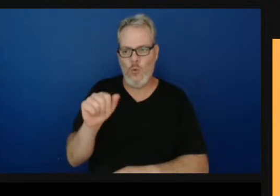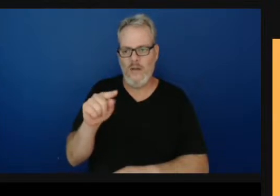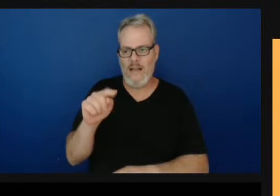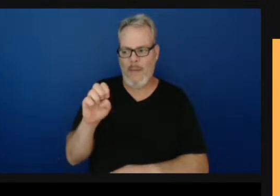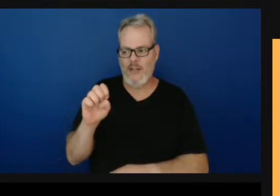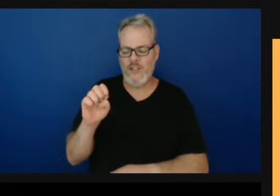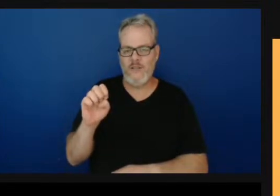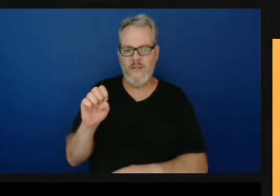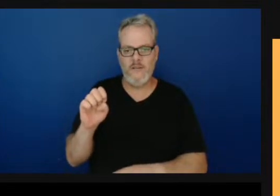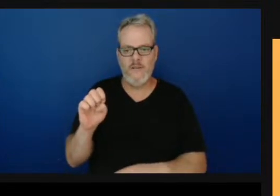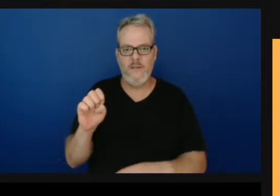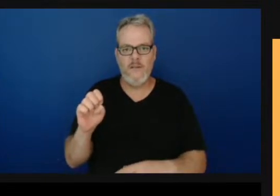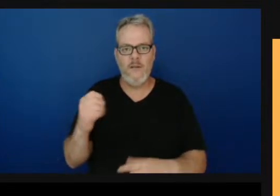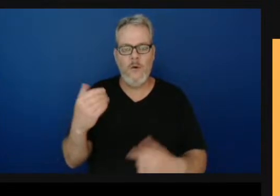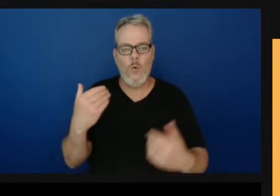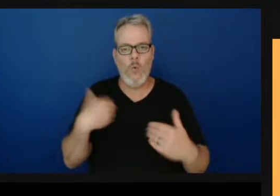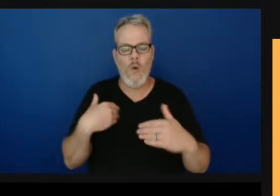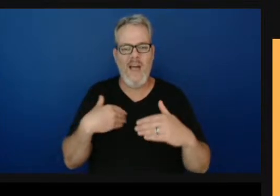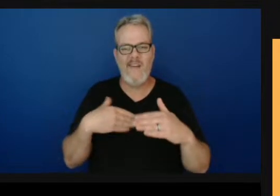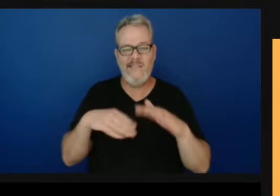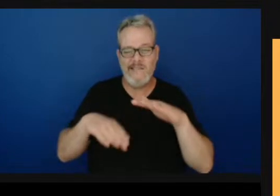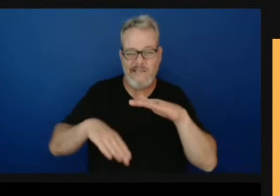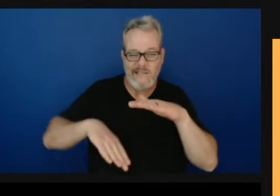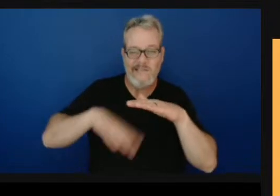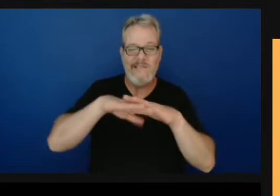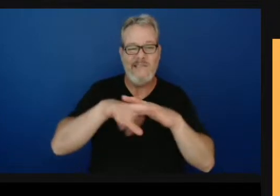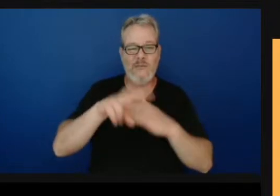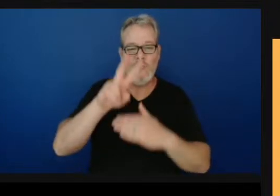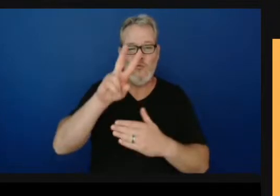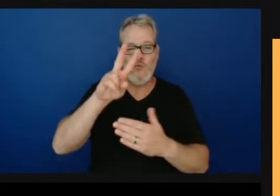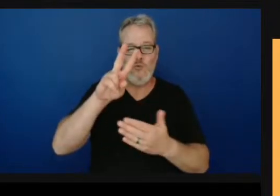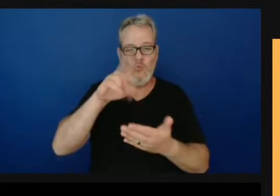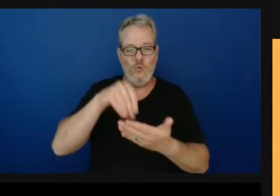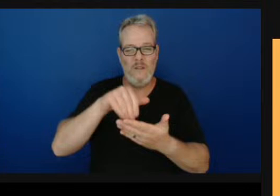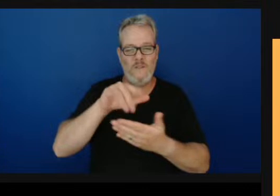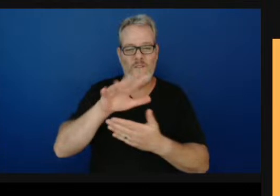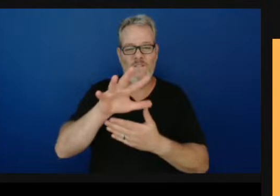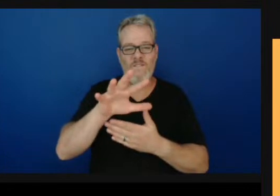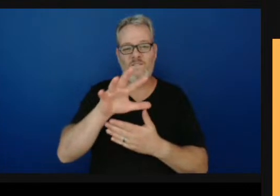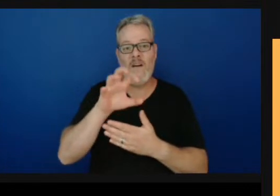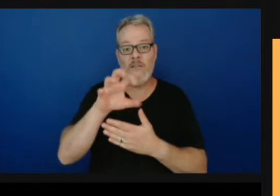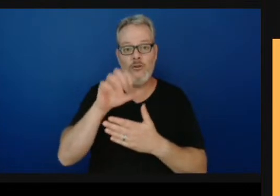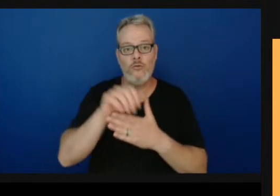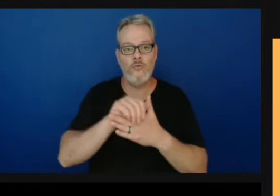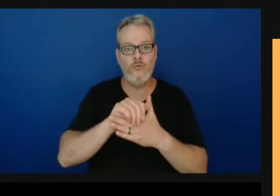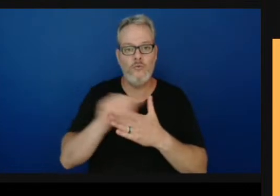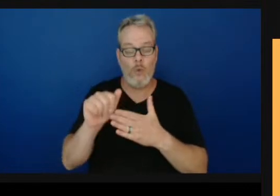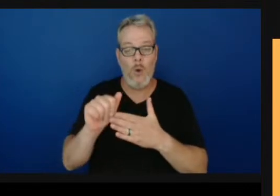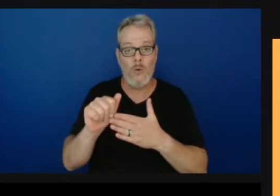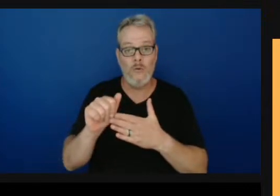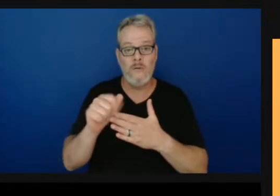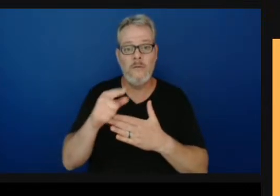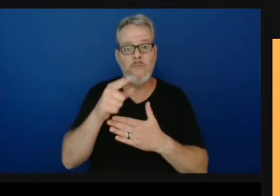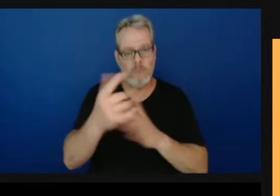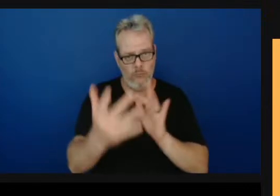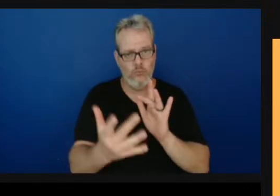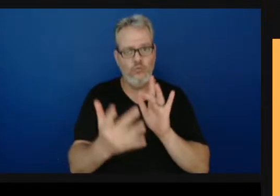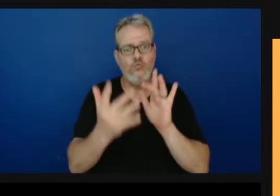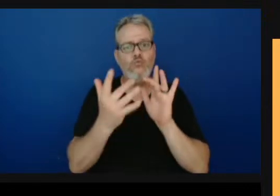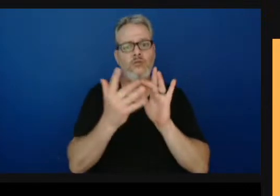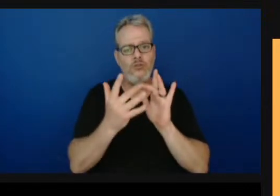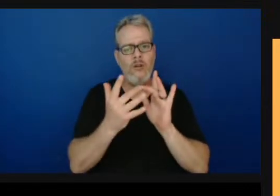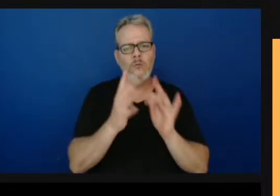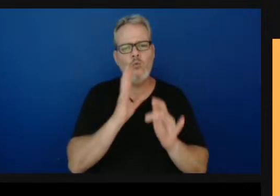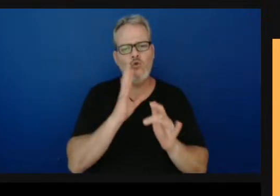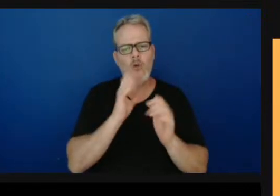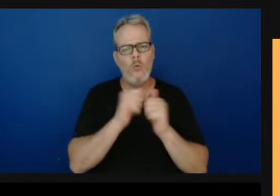if you're a business and you're looking for a corporate sponsor type program, please reach out to us. We'll talk to you about that. We'd love to have